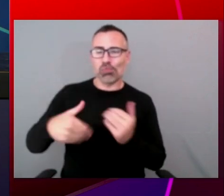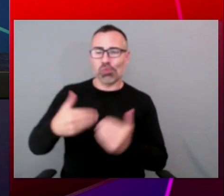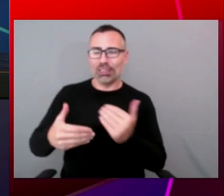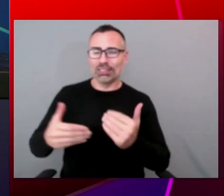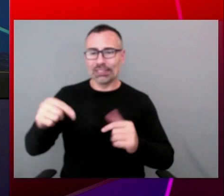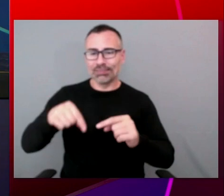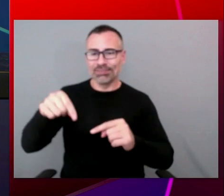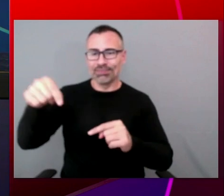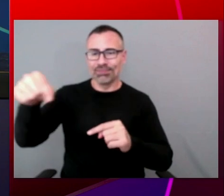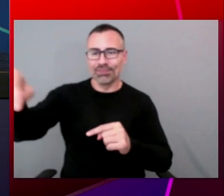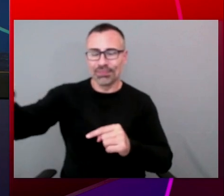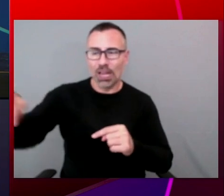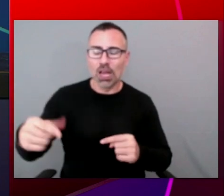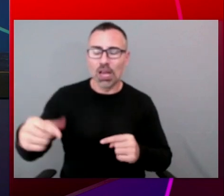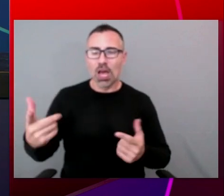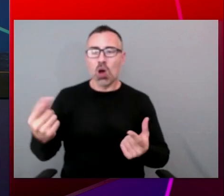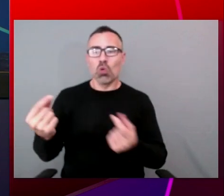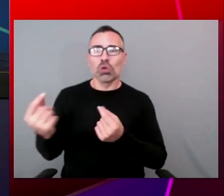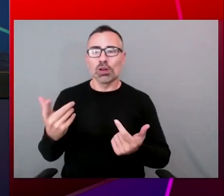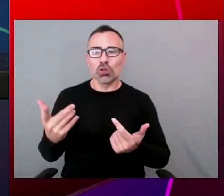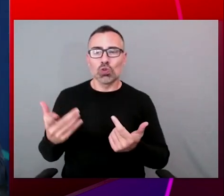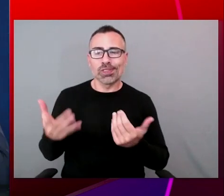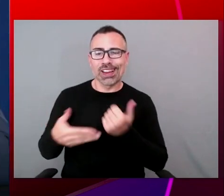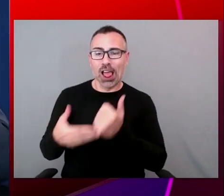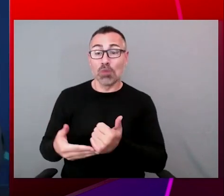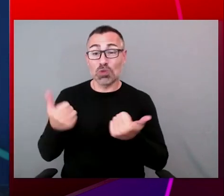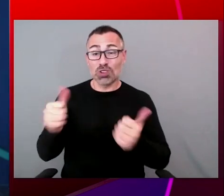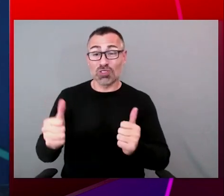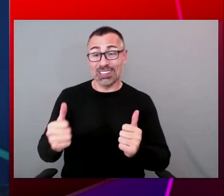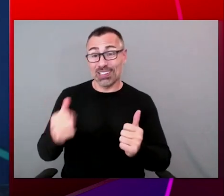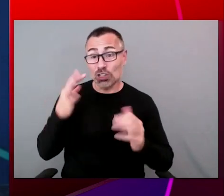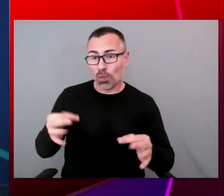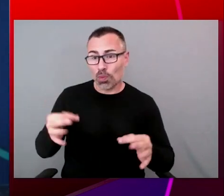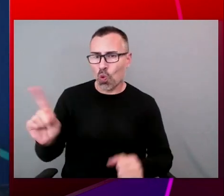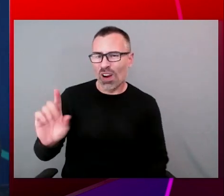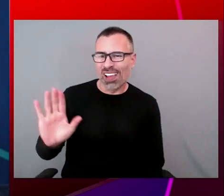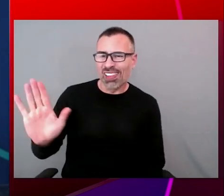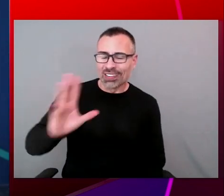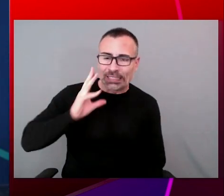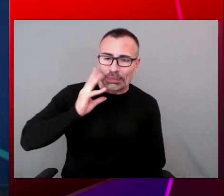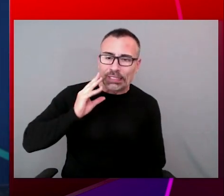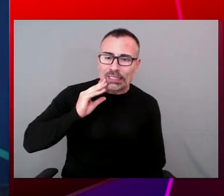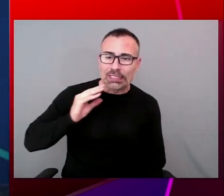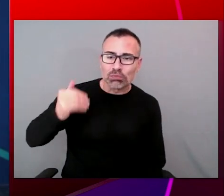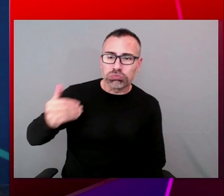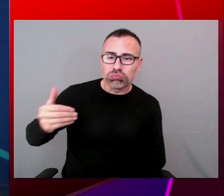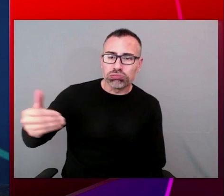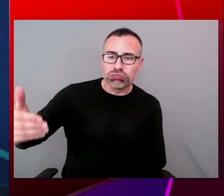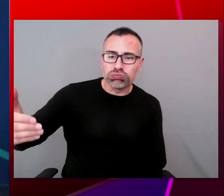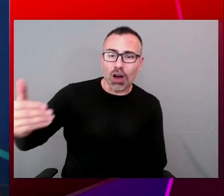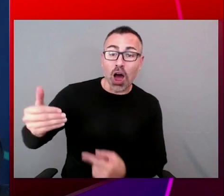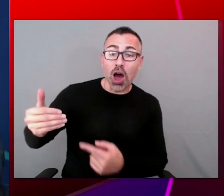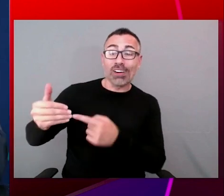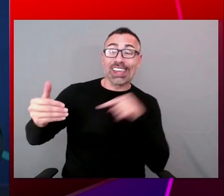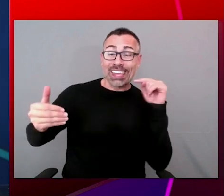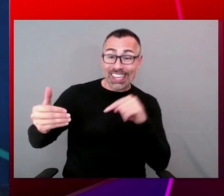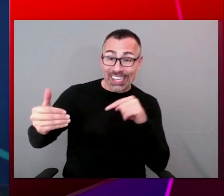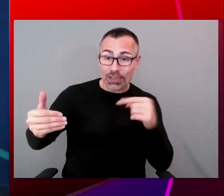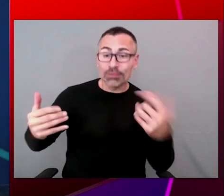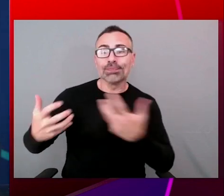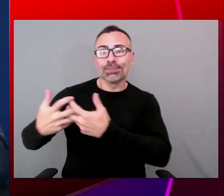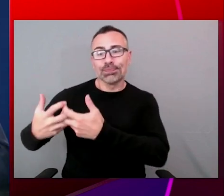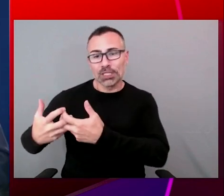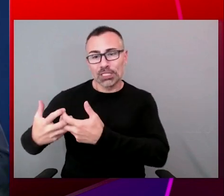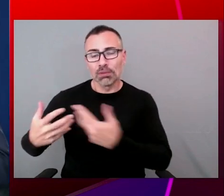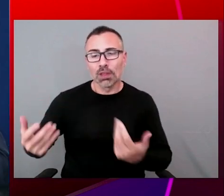to try and meet the customer where they're at, right, in that journey. They may have all the expertise in the world and they may have all the people who can help go do that, but they need the guidance for